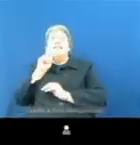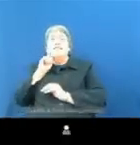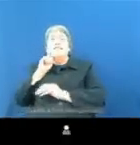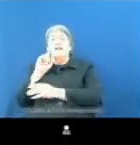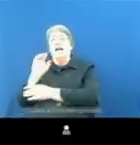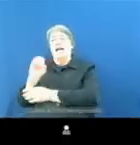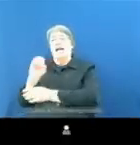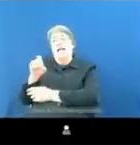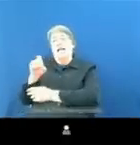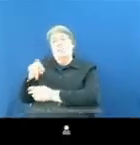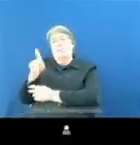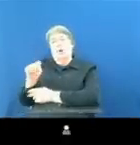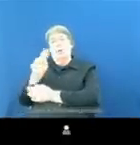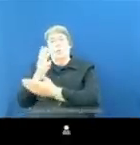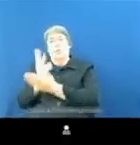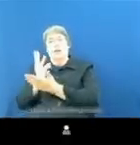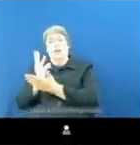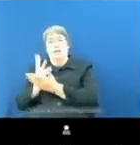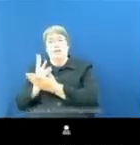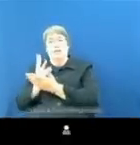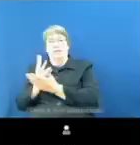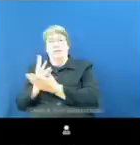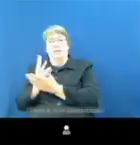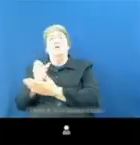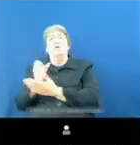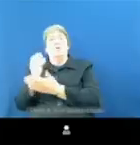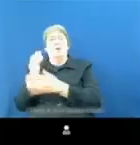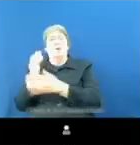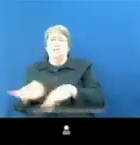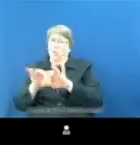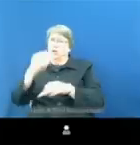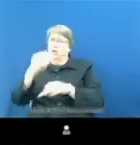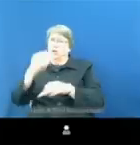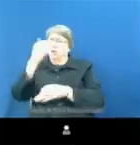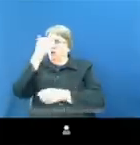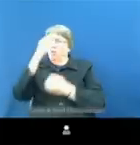dire proficiency is important protocol knowledge to have.